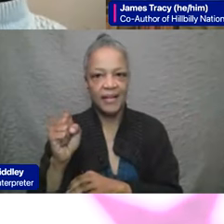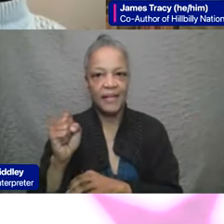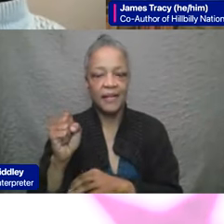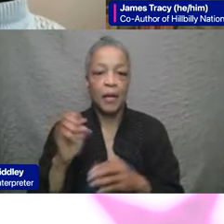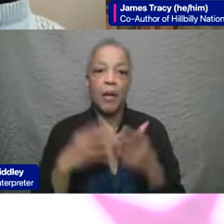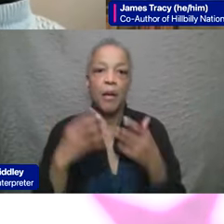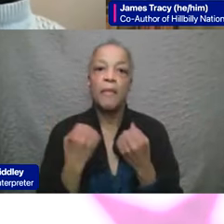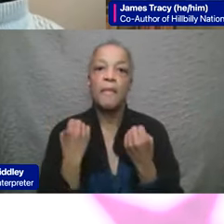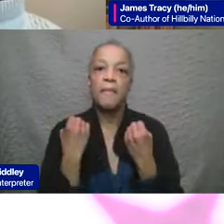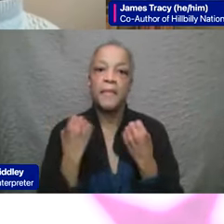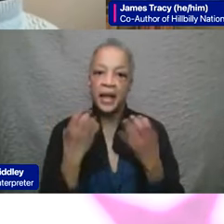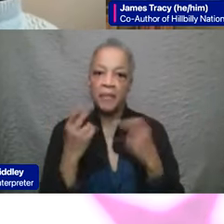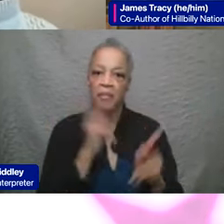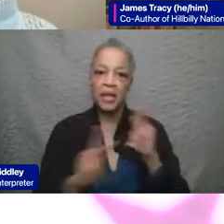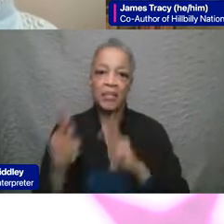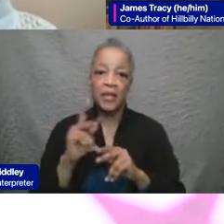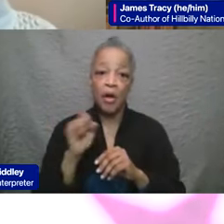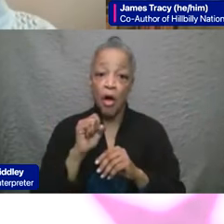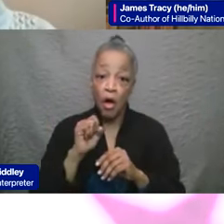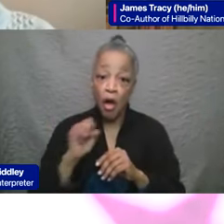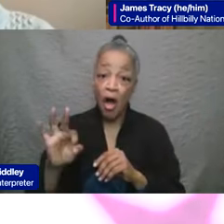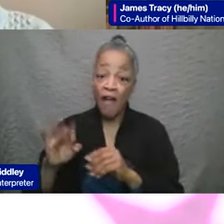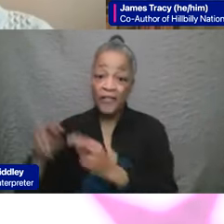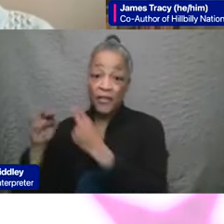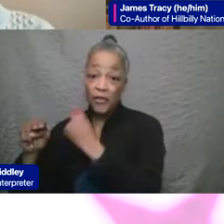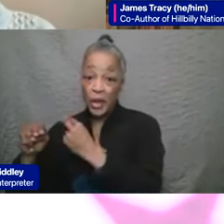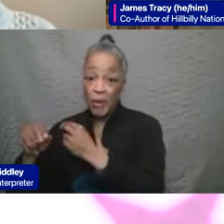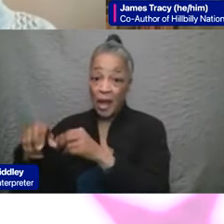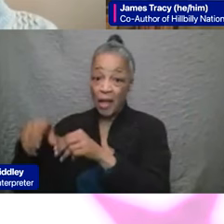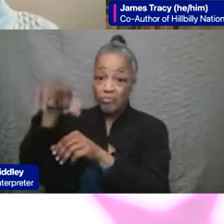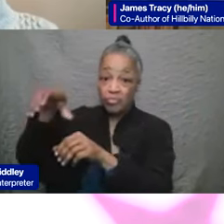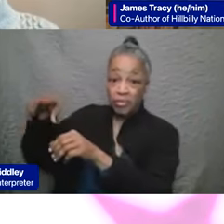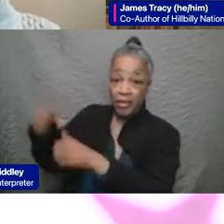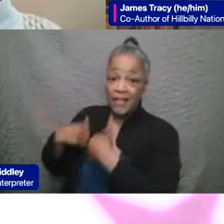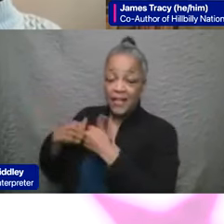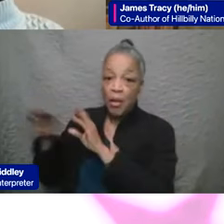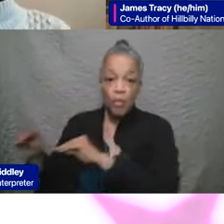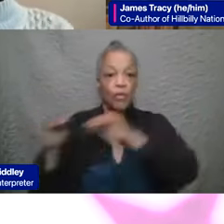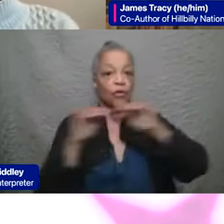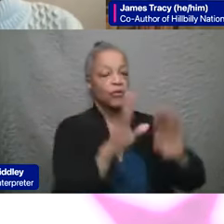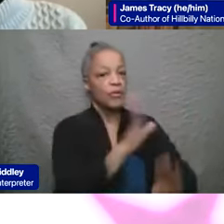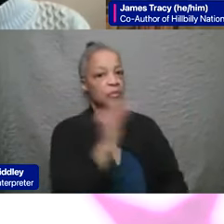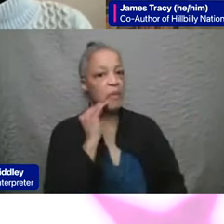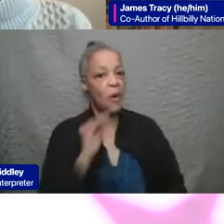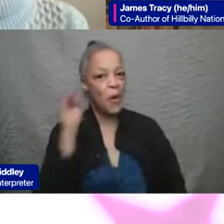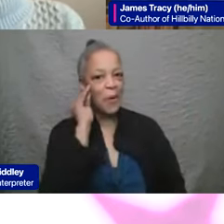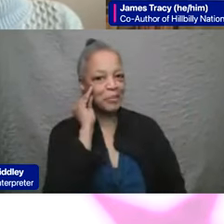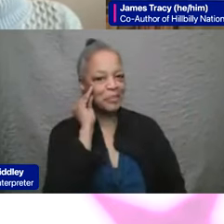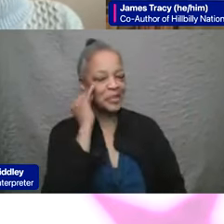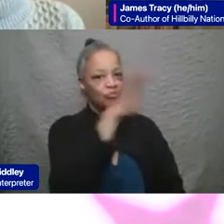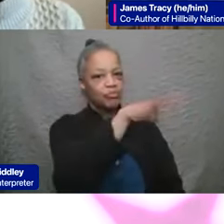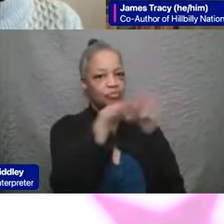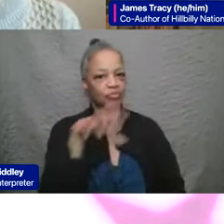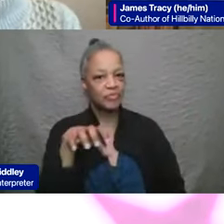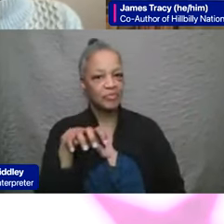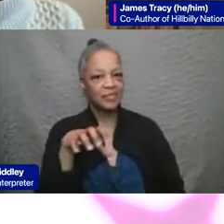numbers of people off of the sides of the freeways, the highways. And I